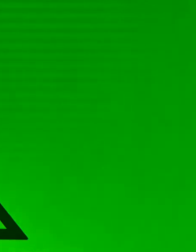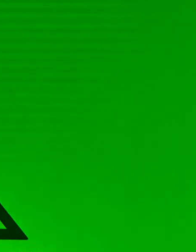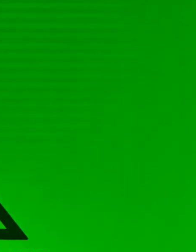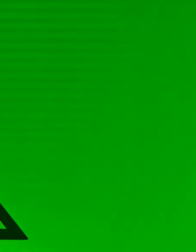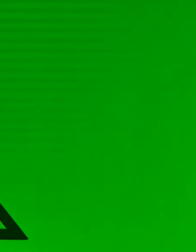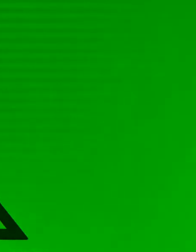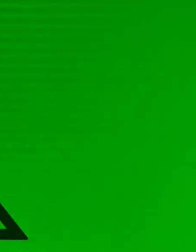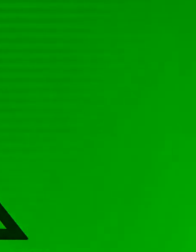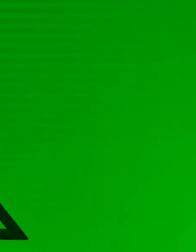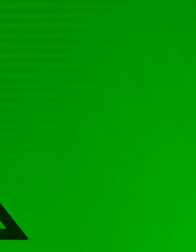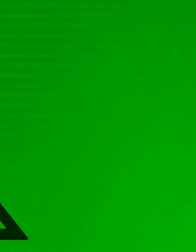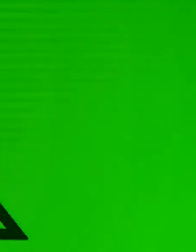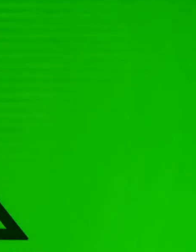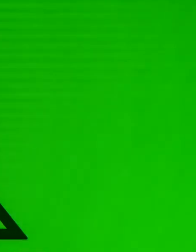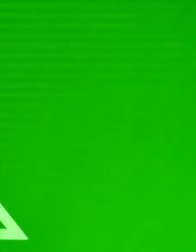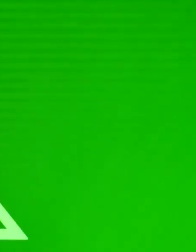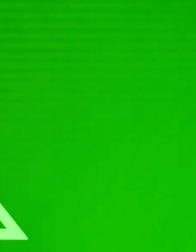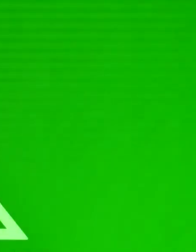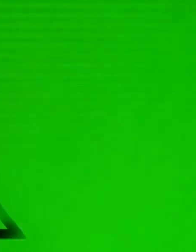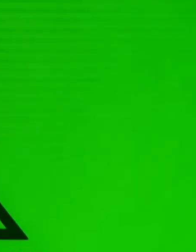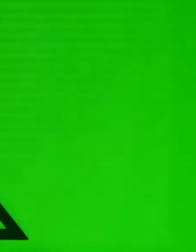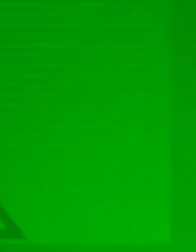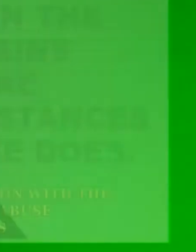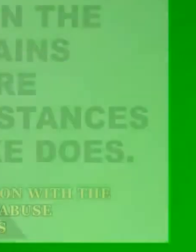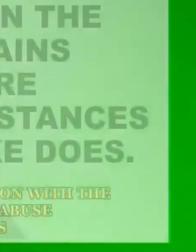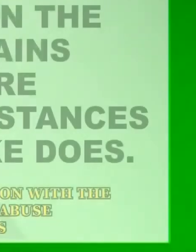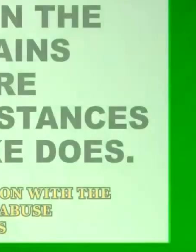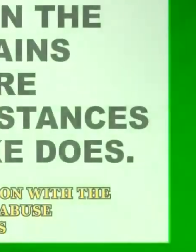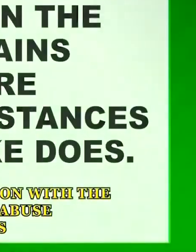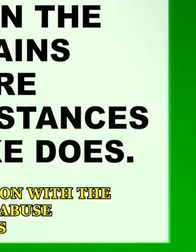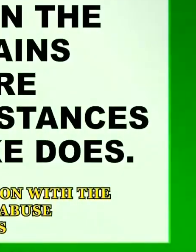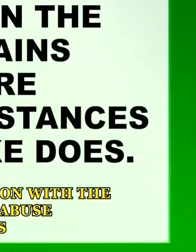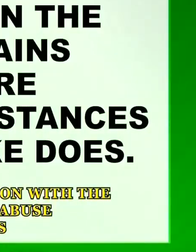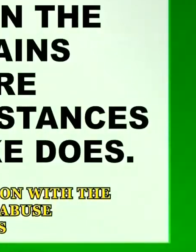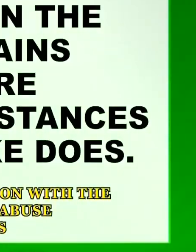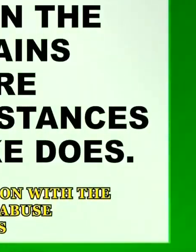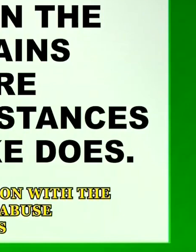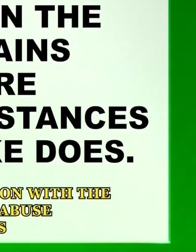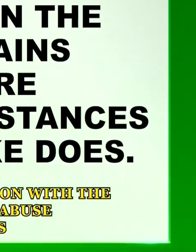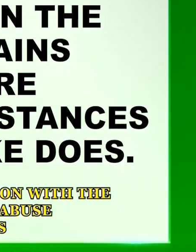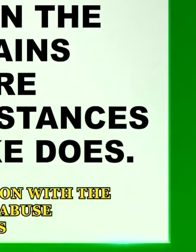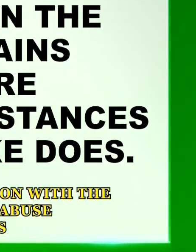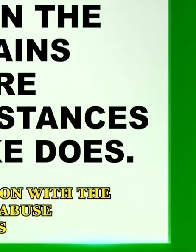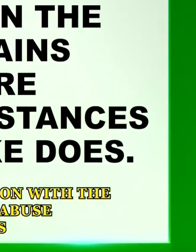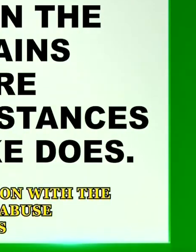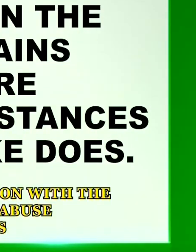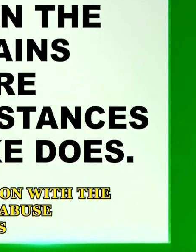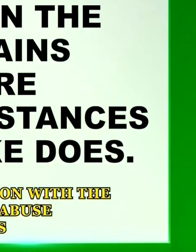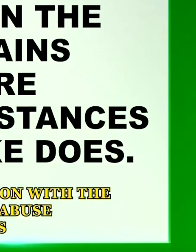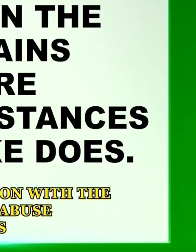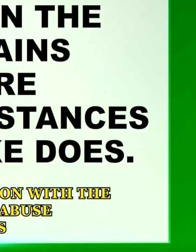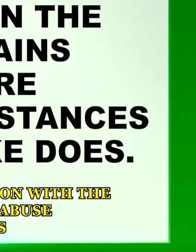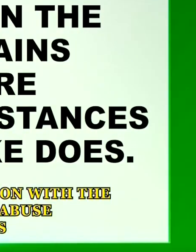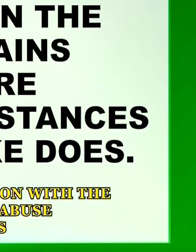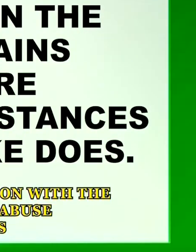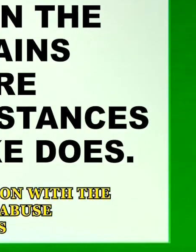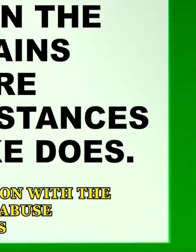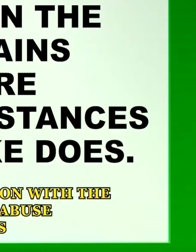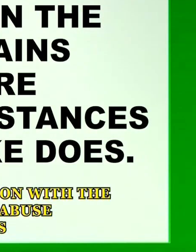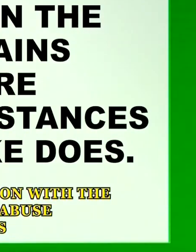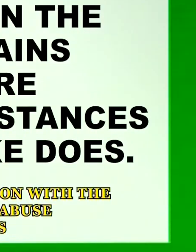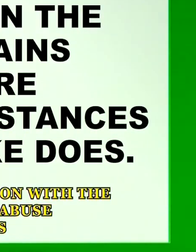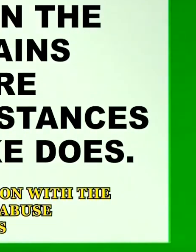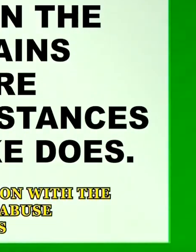Limited. Insurance the way you want it to be. Marijuana smoke deposits 4 times more tar in the lungs